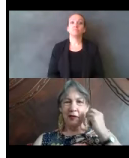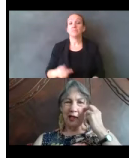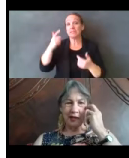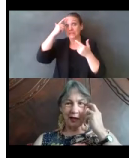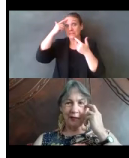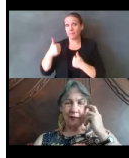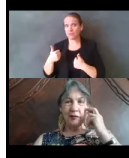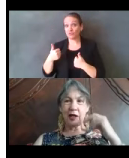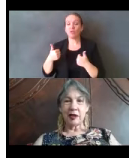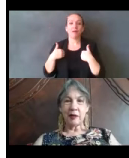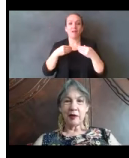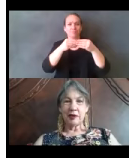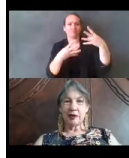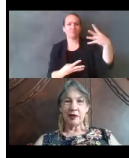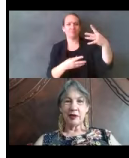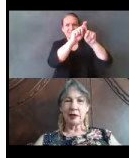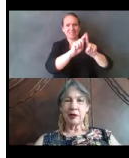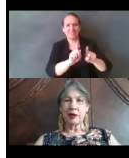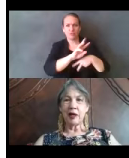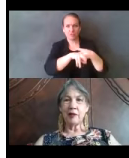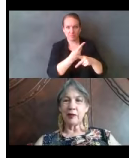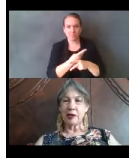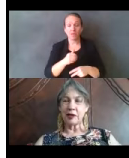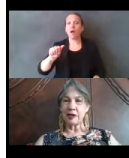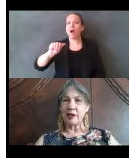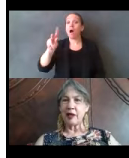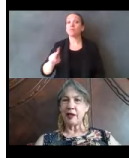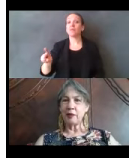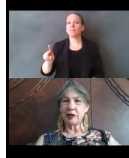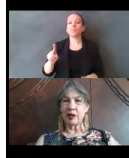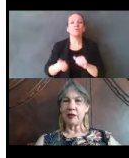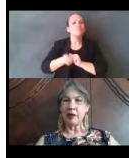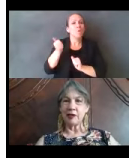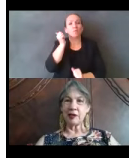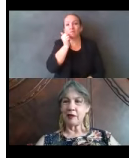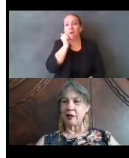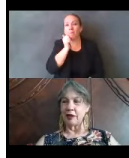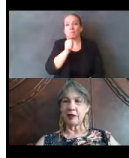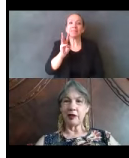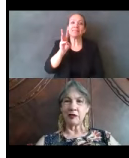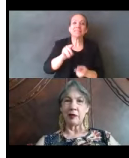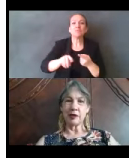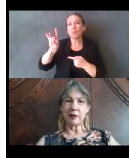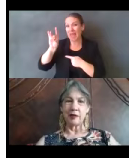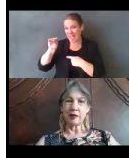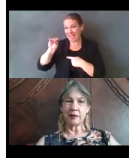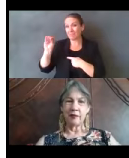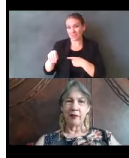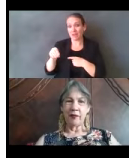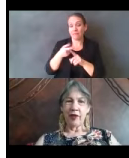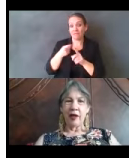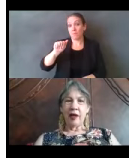Types of dementia. Alzheimer's is the most common, about 60 to 80% of dementia they estimate is from Alzheimer's.